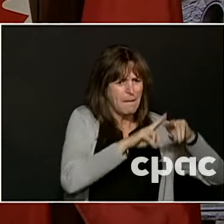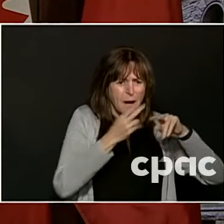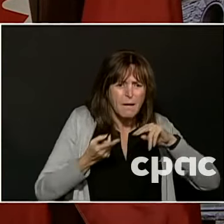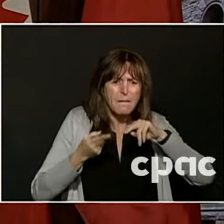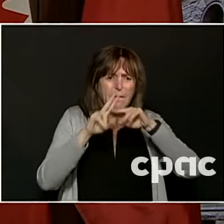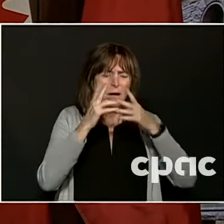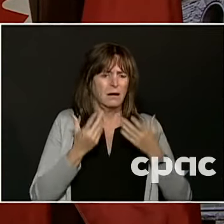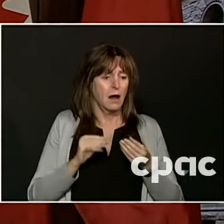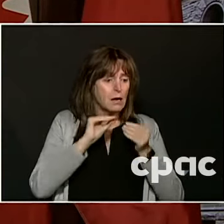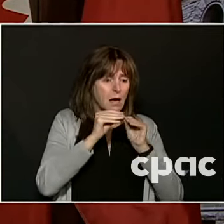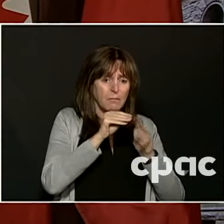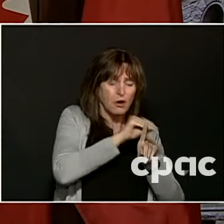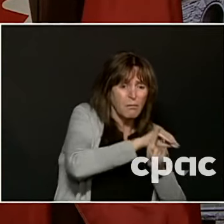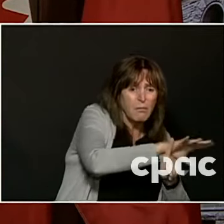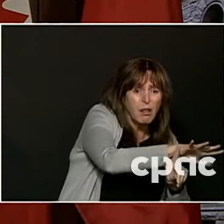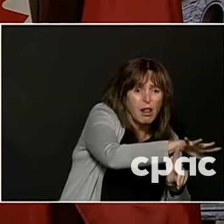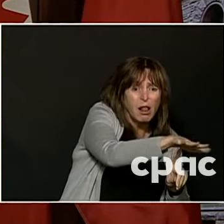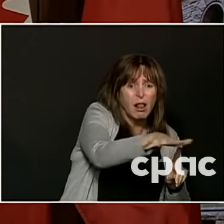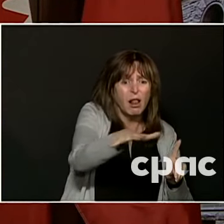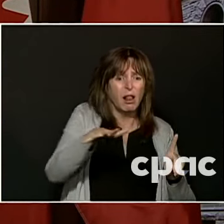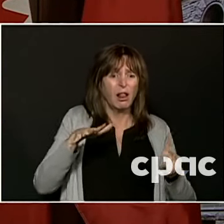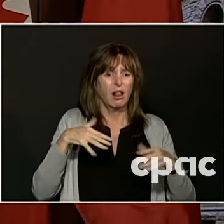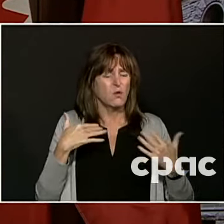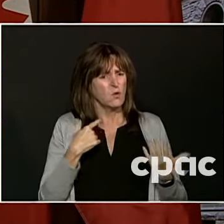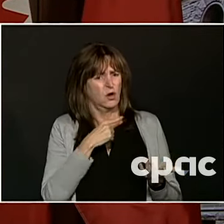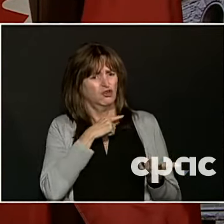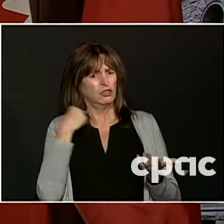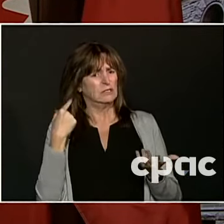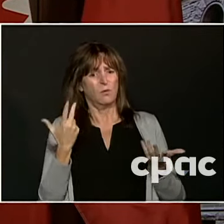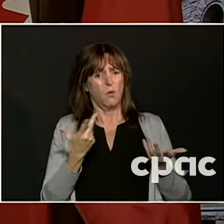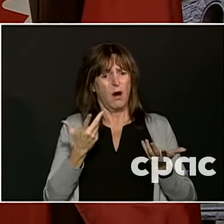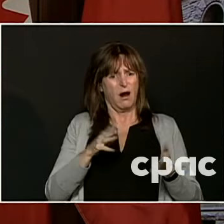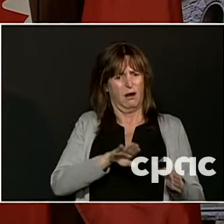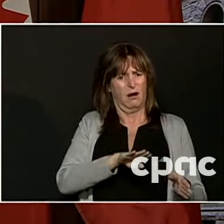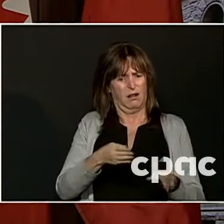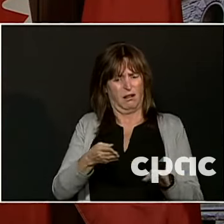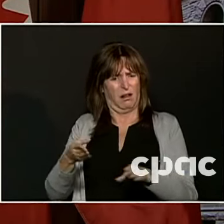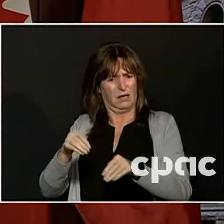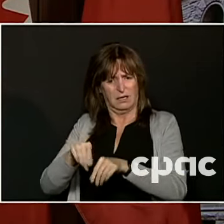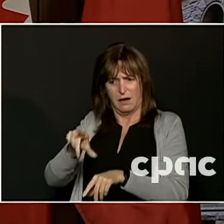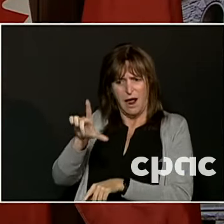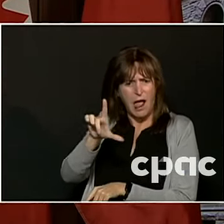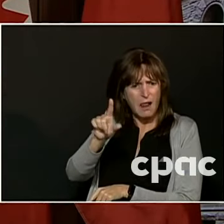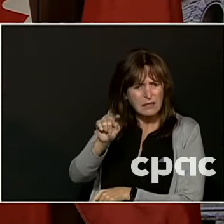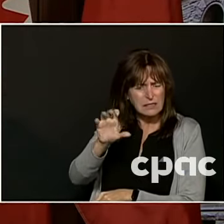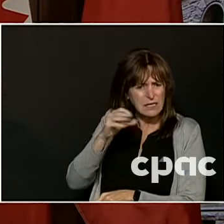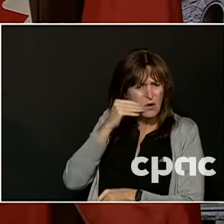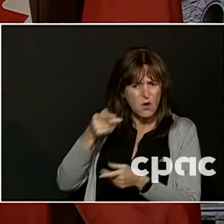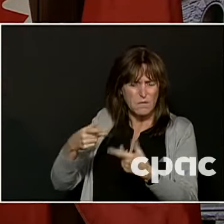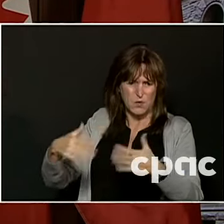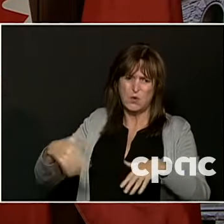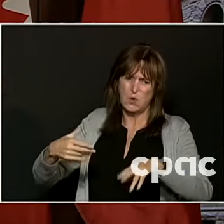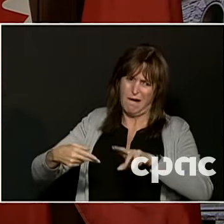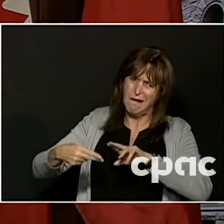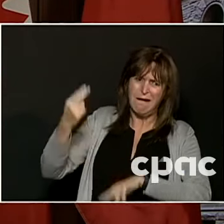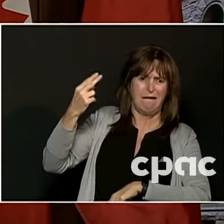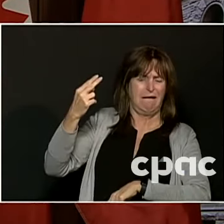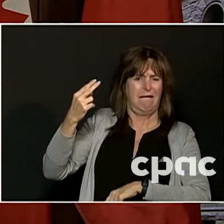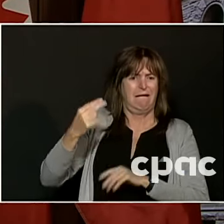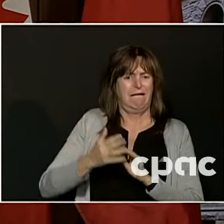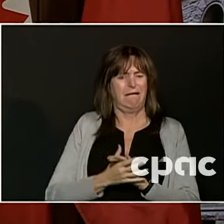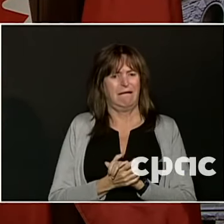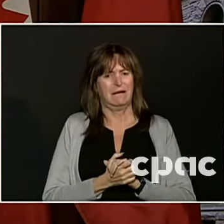as outbreaks increase, the risk of mortality in long-term care homes will continue to increase as well. And at a 5% rate of growth, which